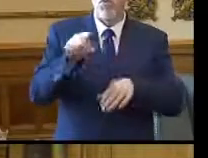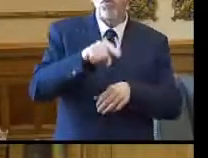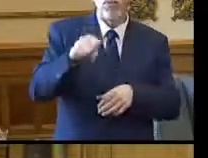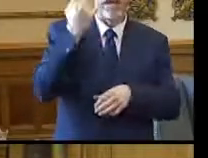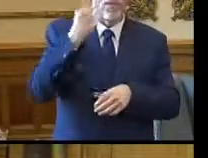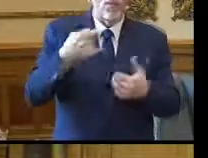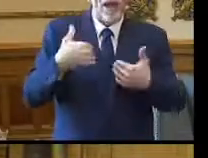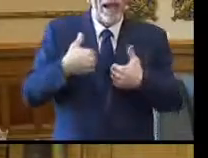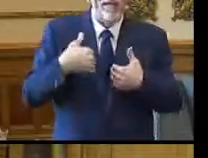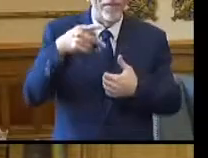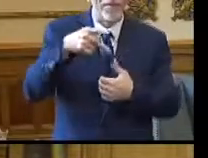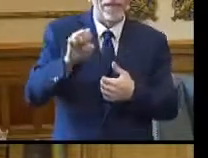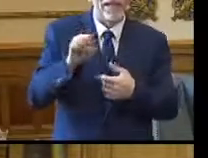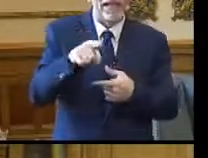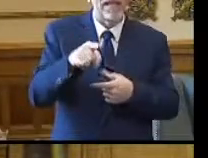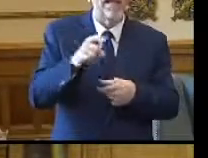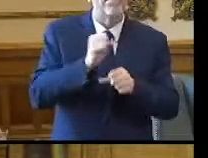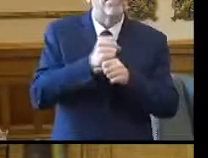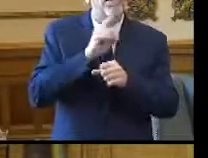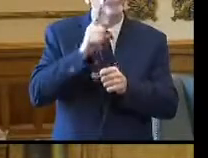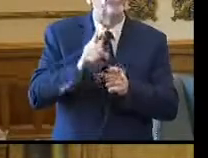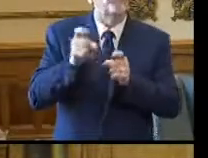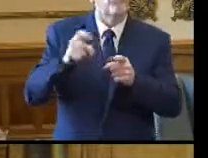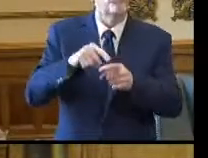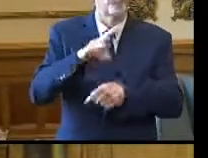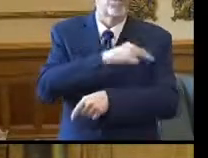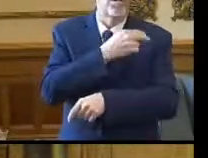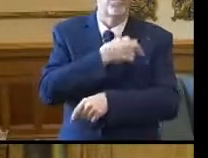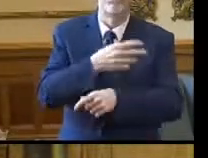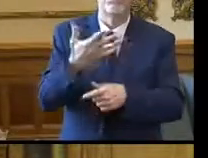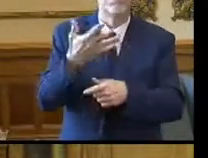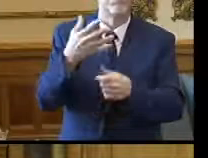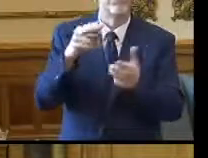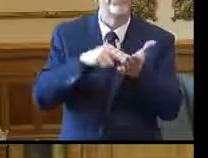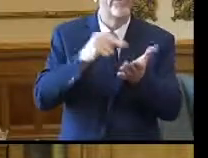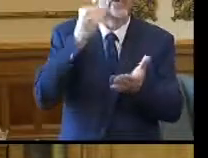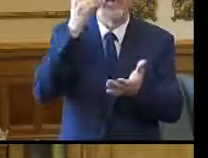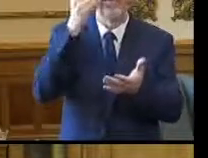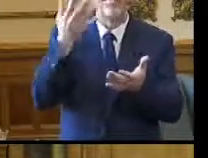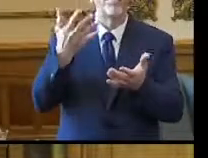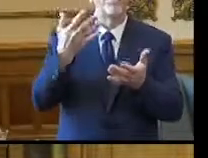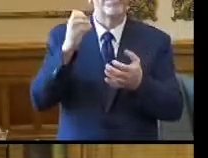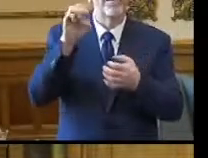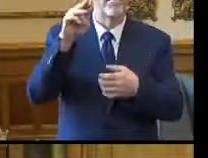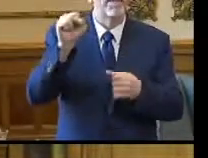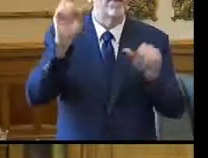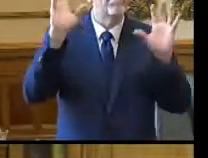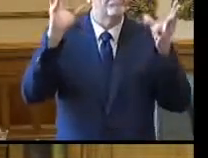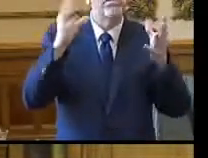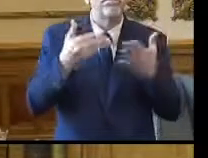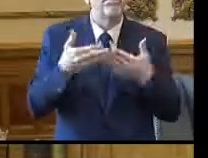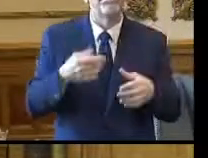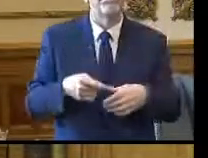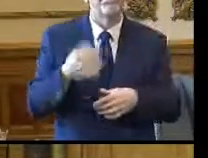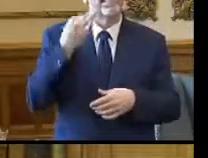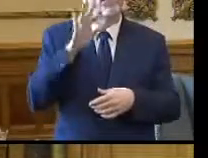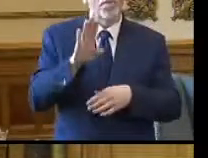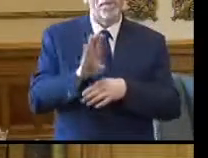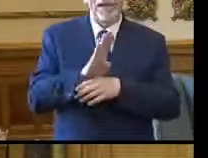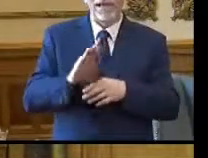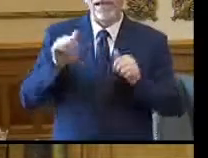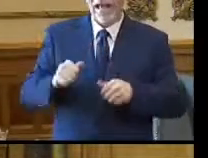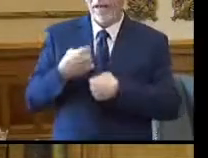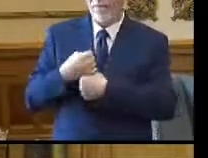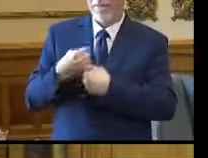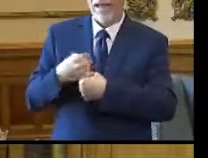have PPE, please donate it to your hospital, your long-term care facility, or to your EMS. If your business has the ability to make